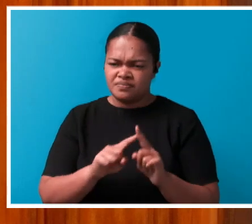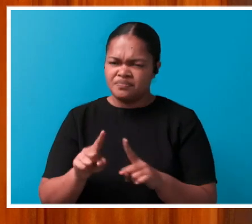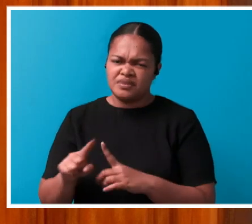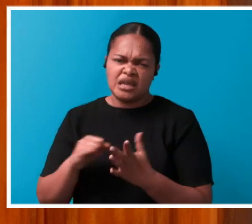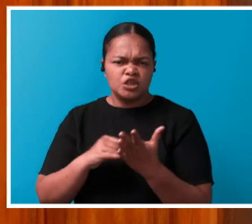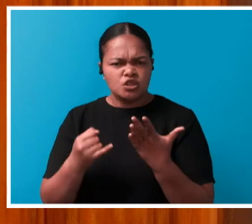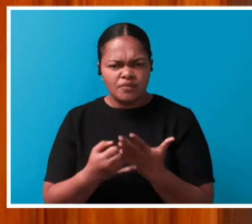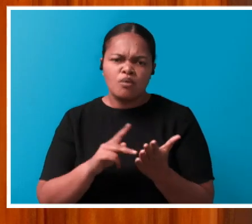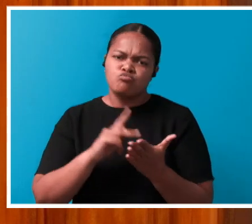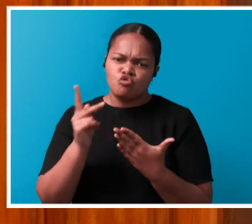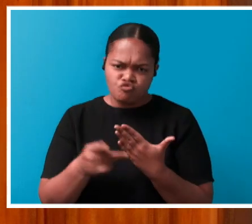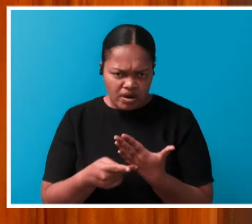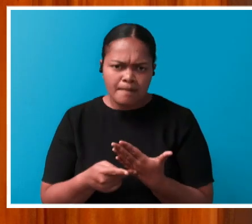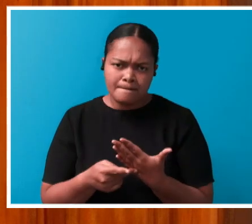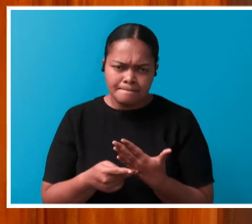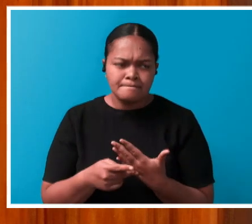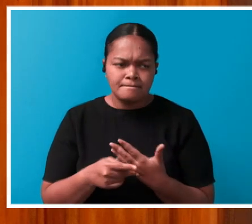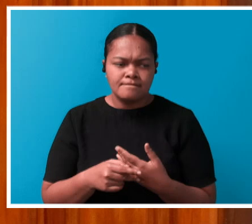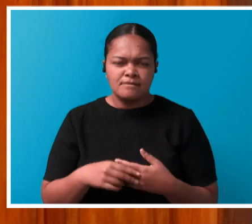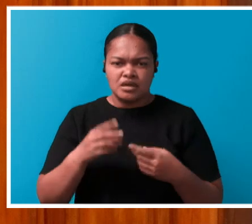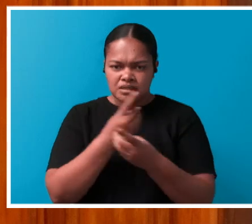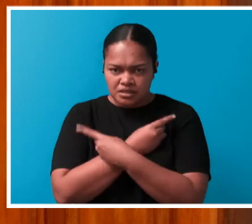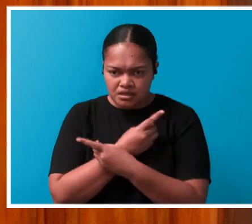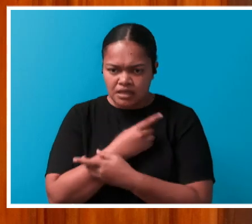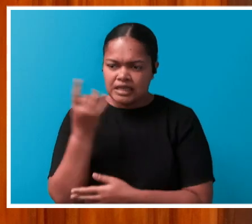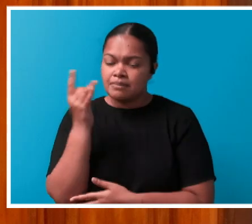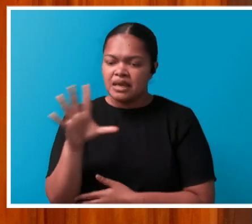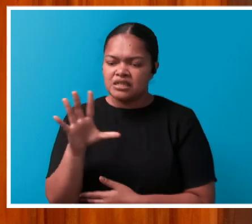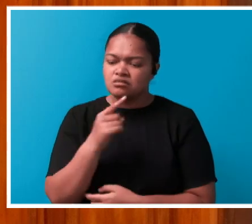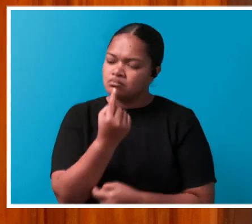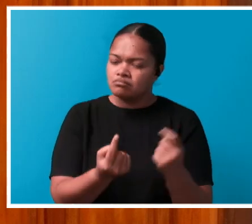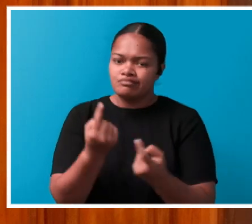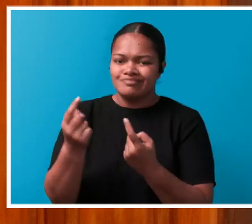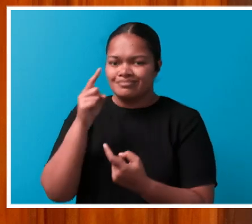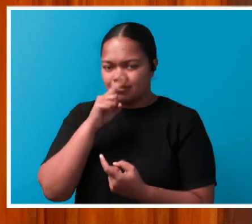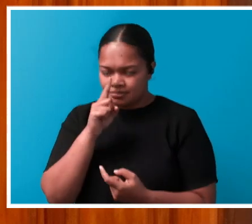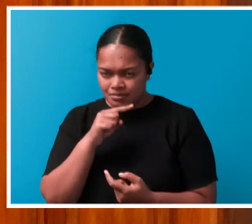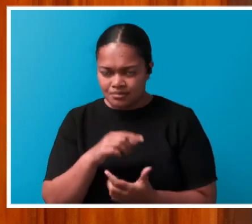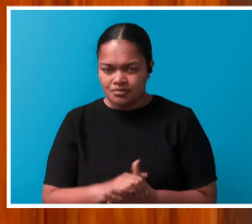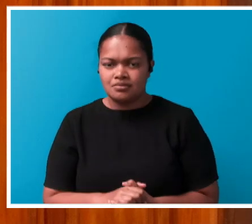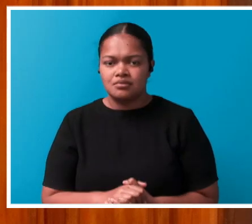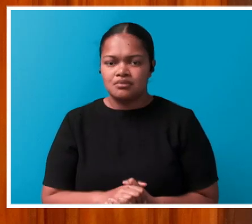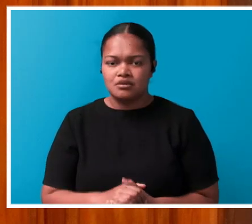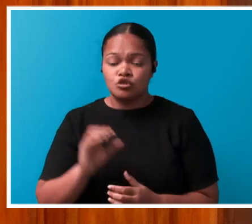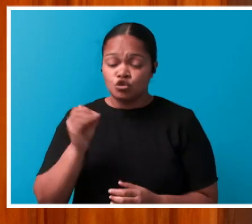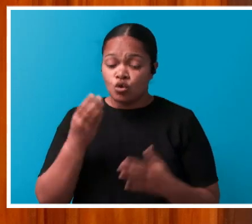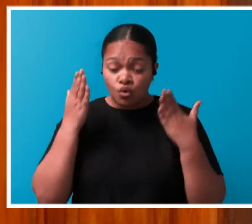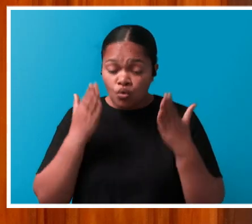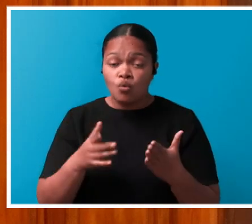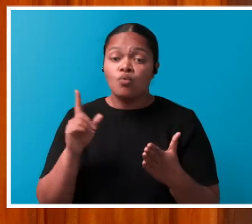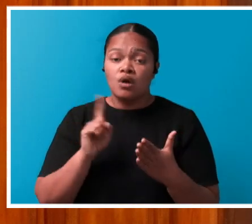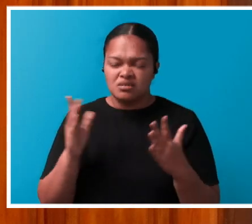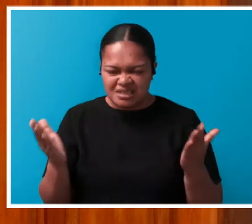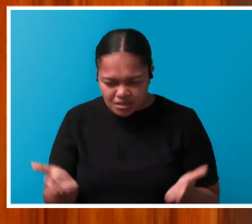are pursued to reinstate the dignity, independence, and hope of the people. Strategic intention is to nurture